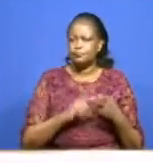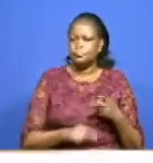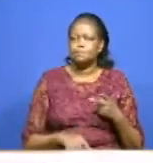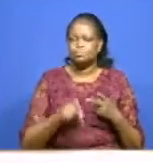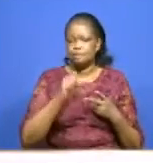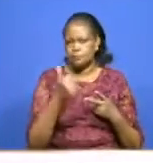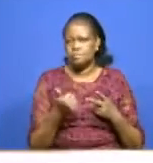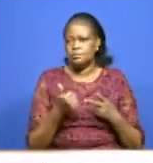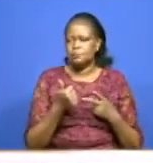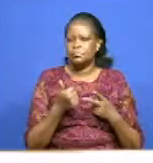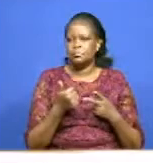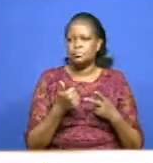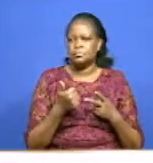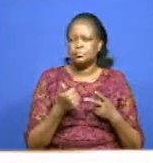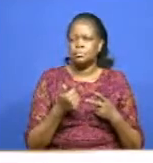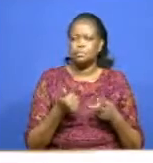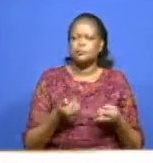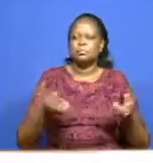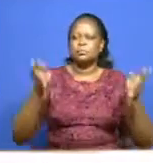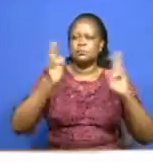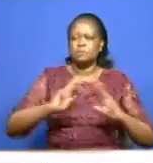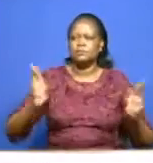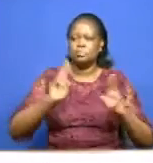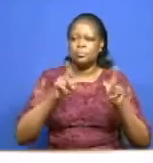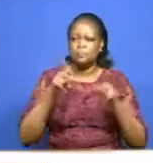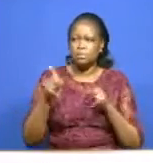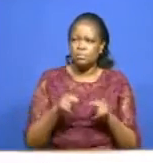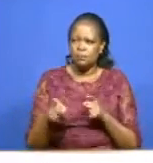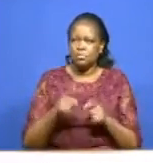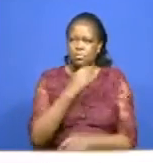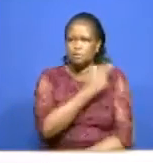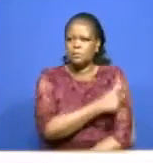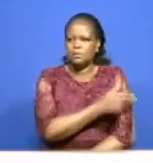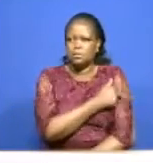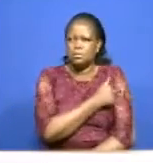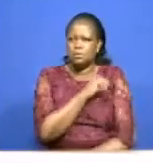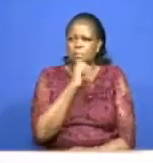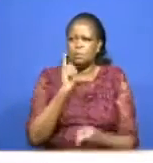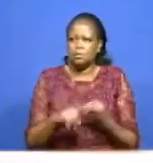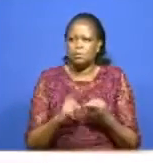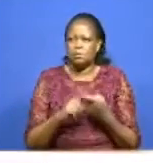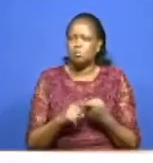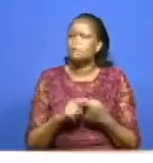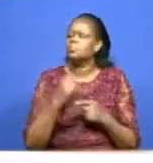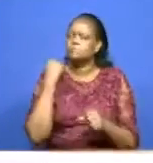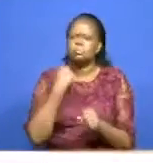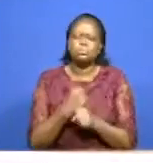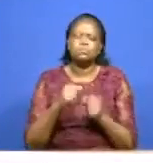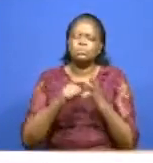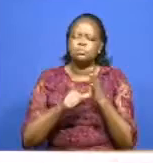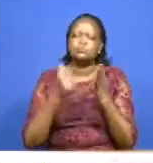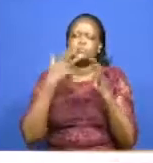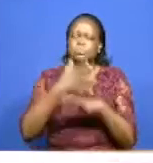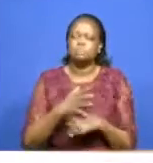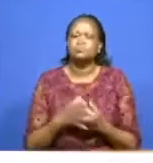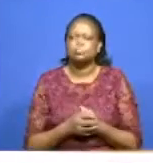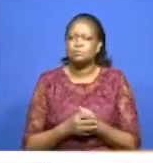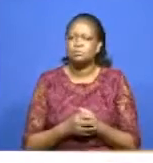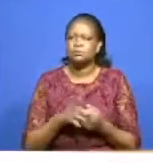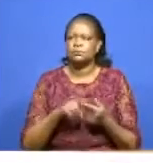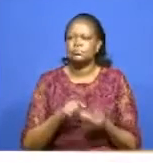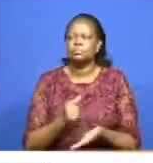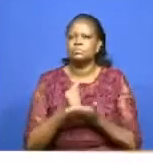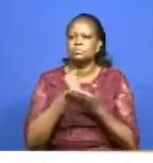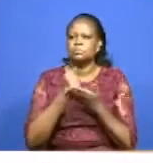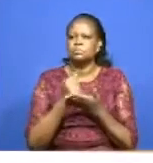of the willingness of the administration of the hospital to go out of their way into